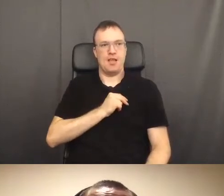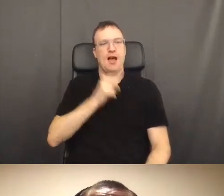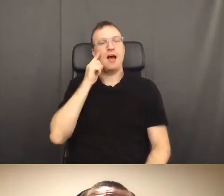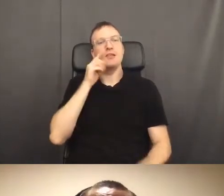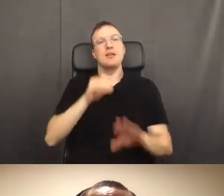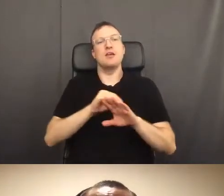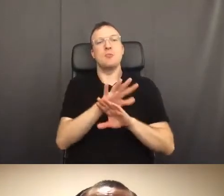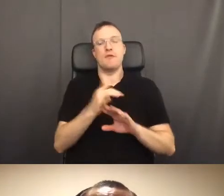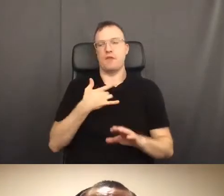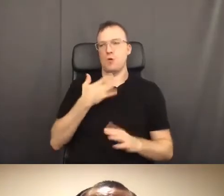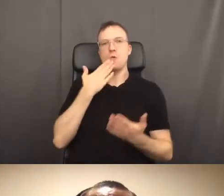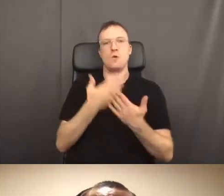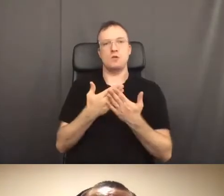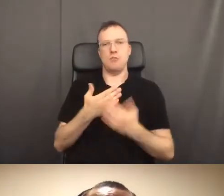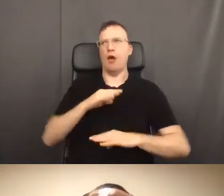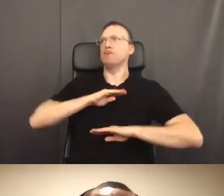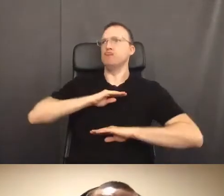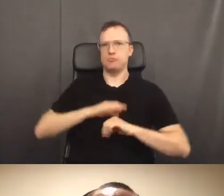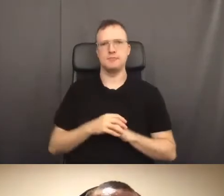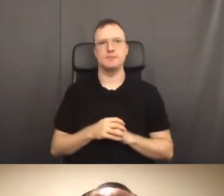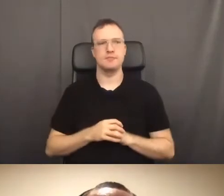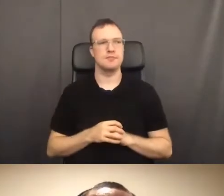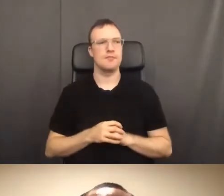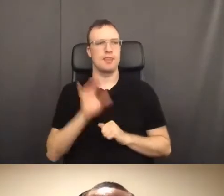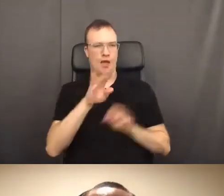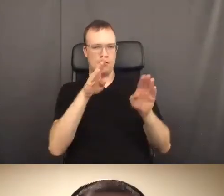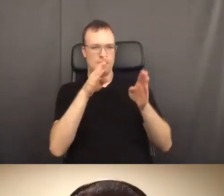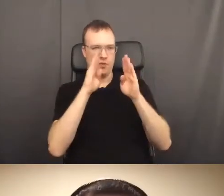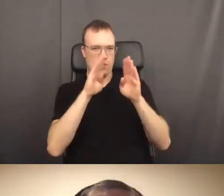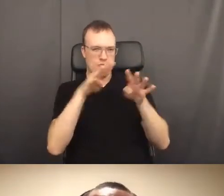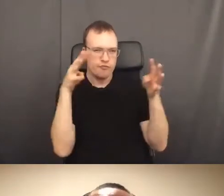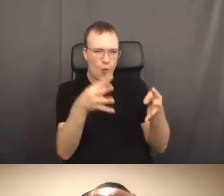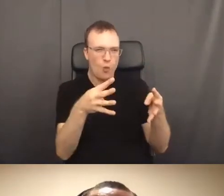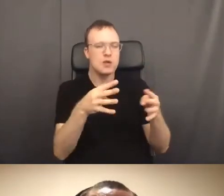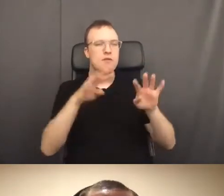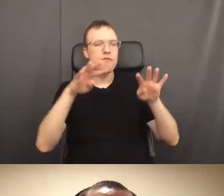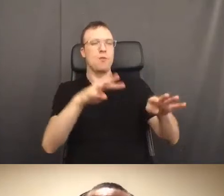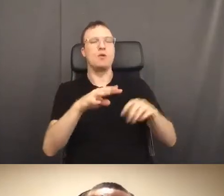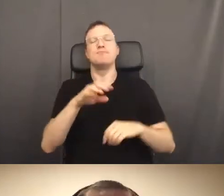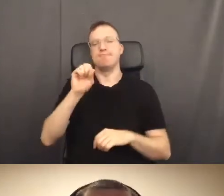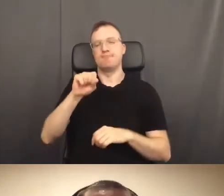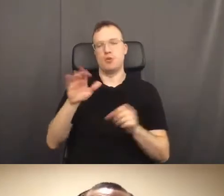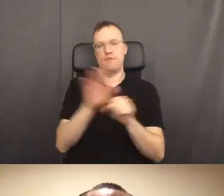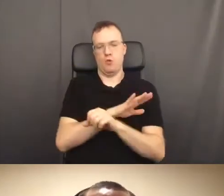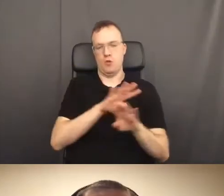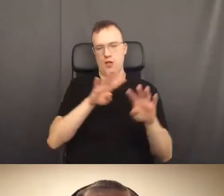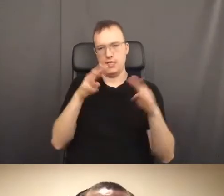made him feel good. Right. That attention, maybe. Yeah, the full attention.